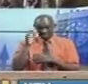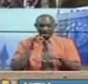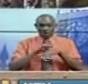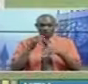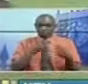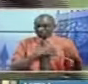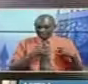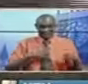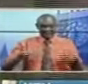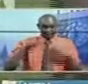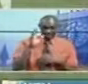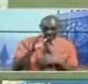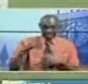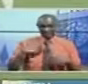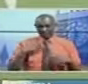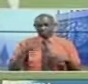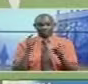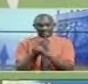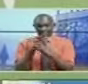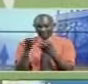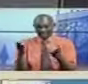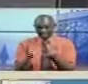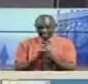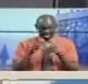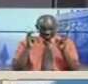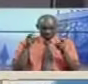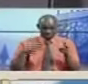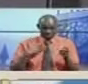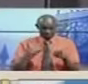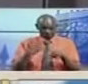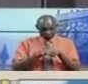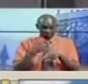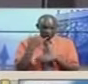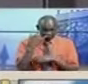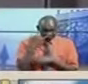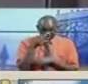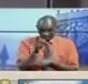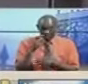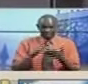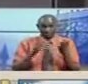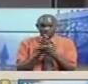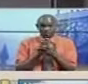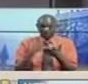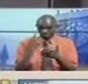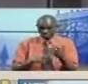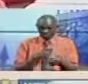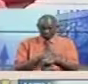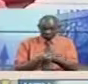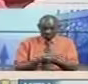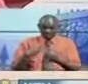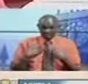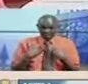their lifestyle and their hard-earned finances. The issue of doping is also expected to feature prominently at a time when the country is on the radar